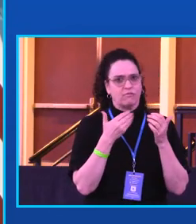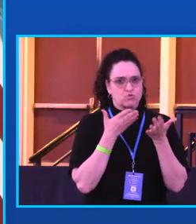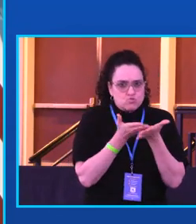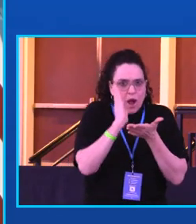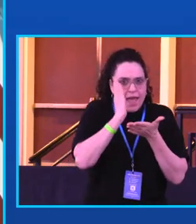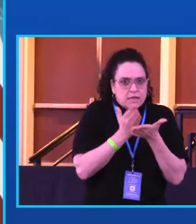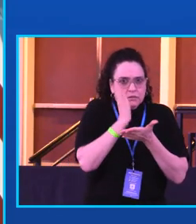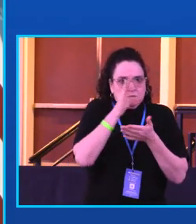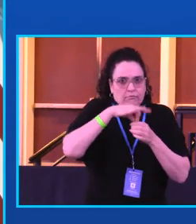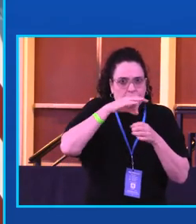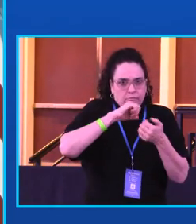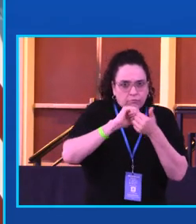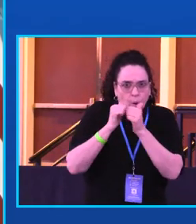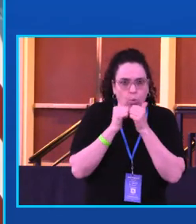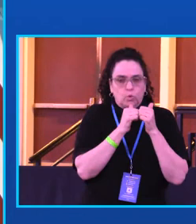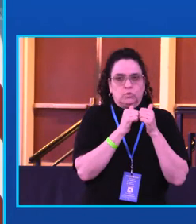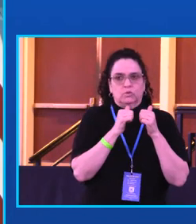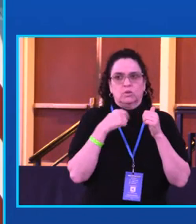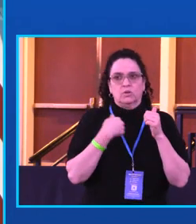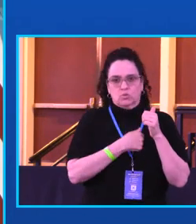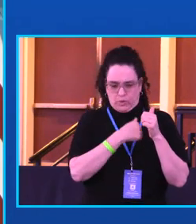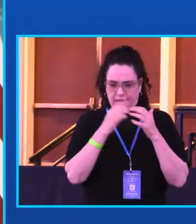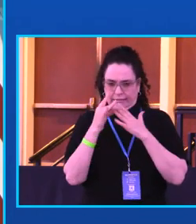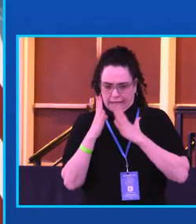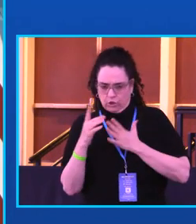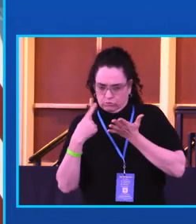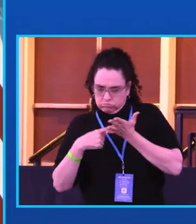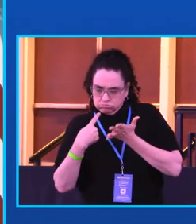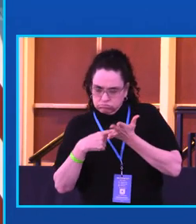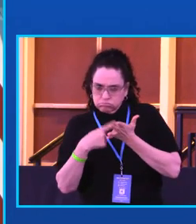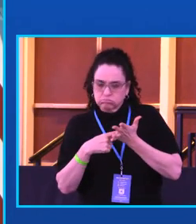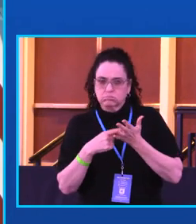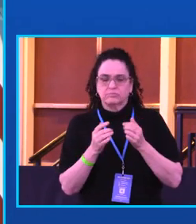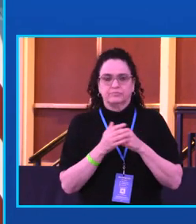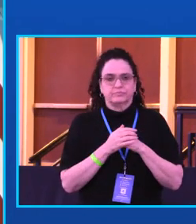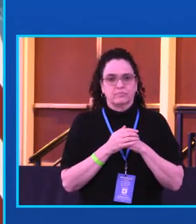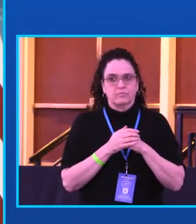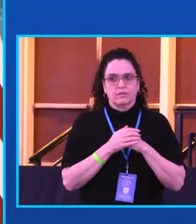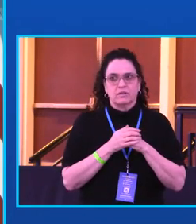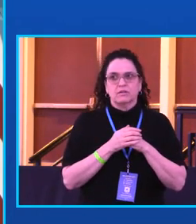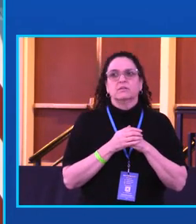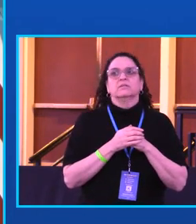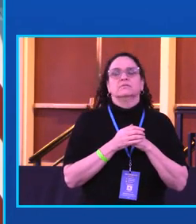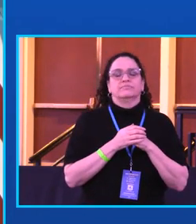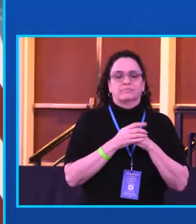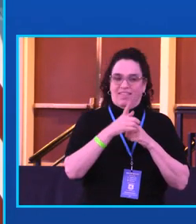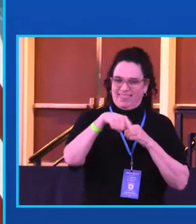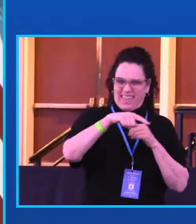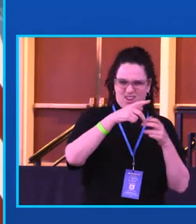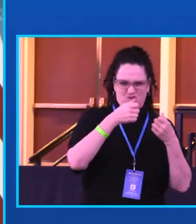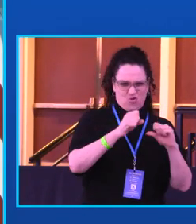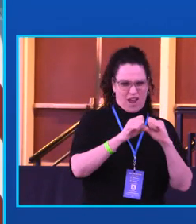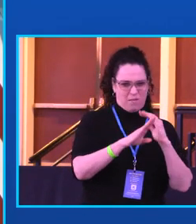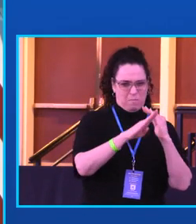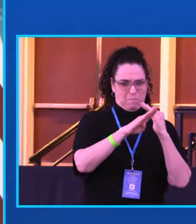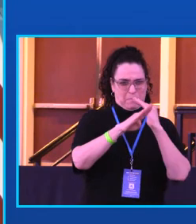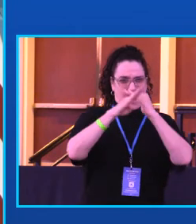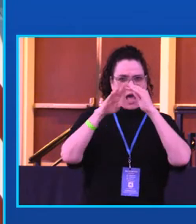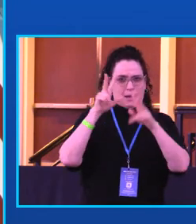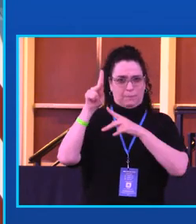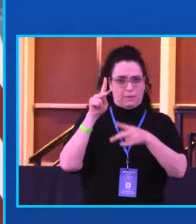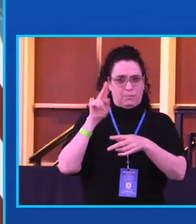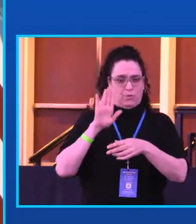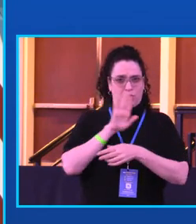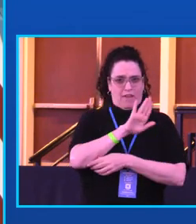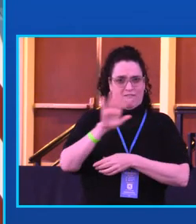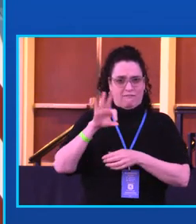the intentions that are at play, which are to make it more difficult for people to vote,